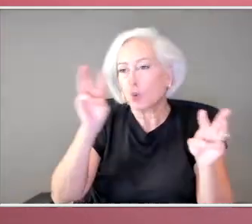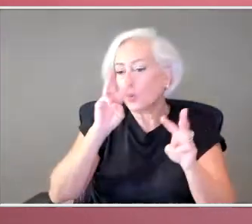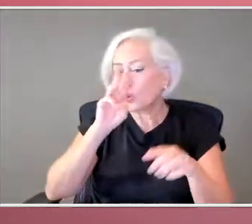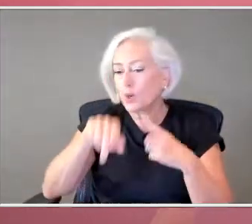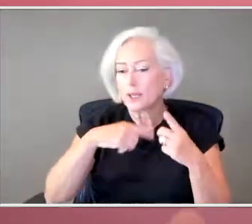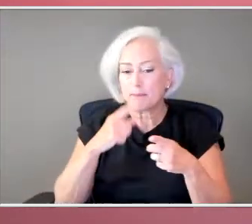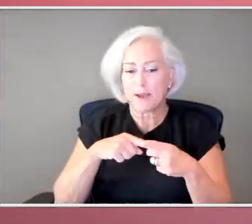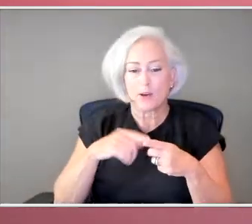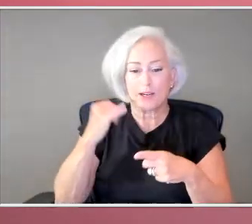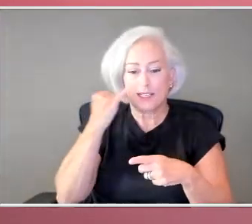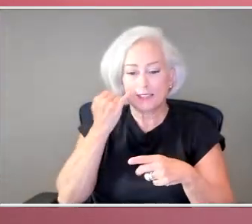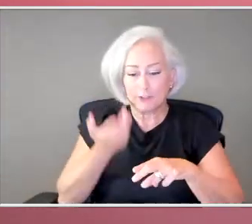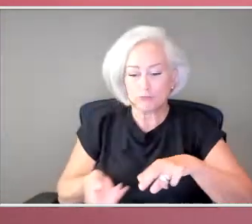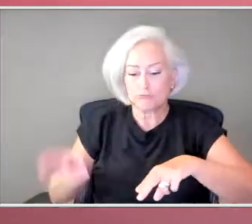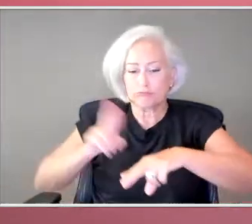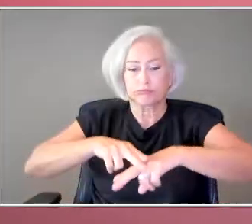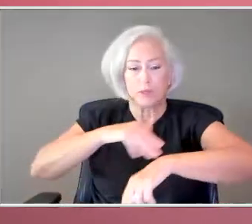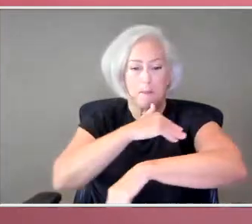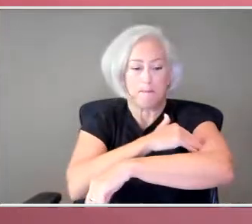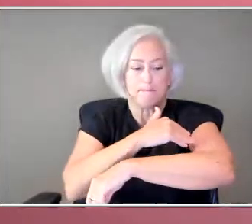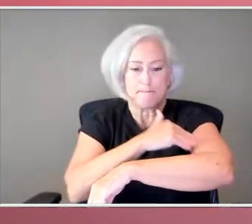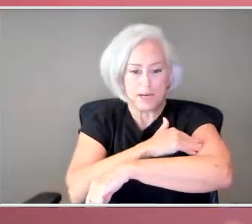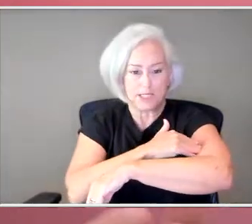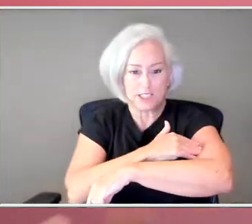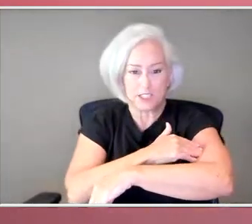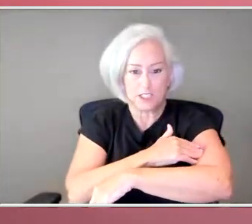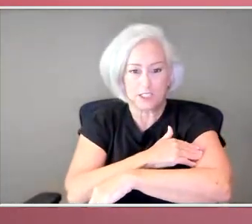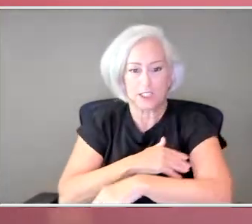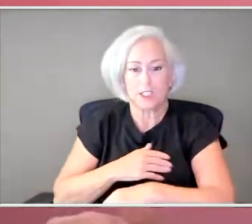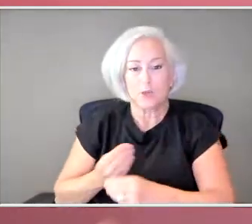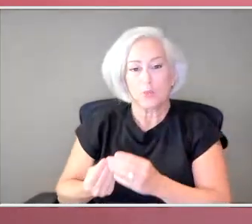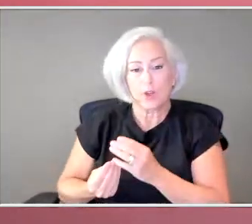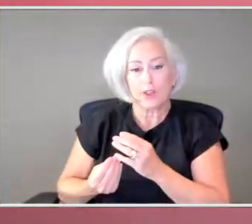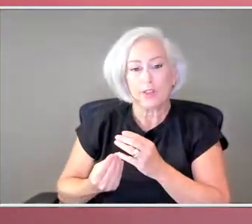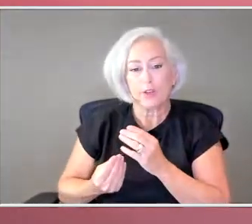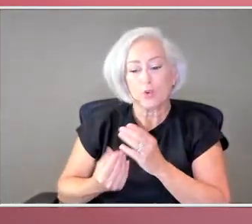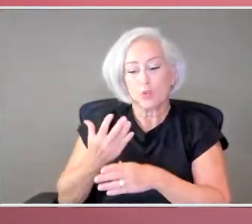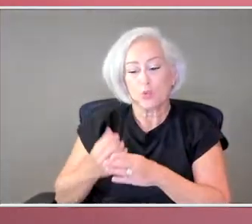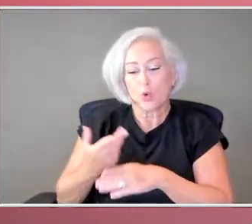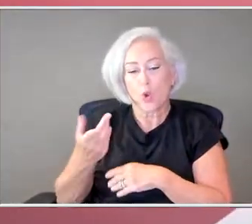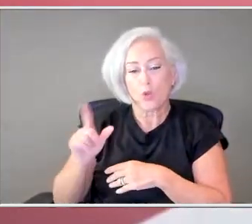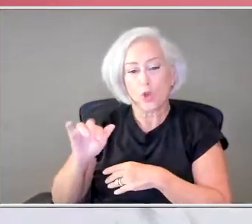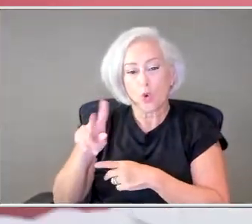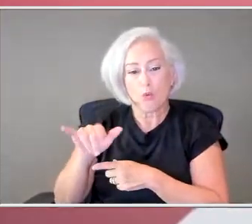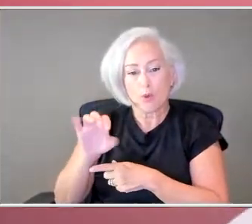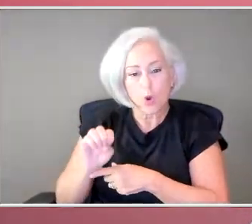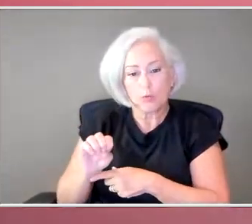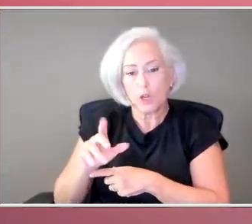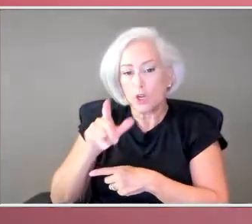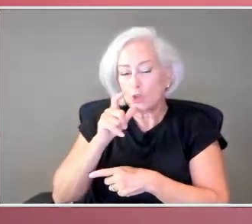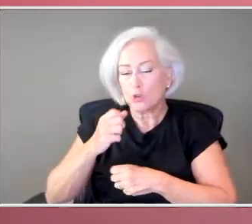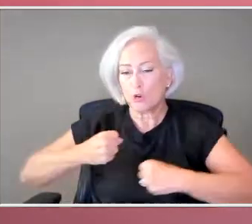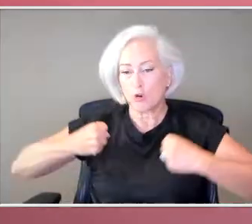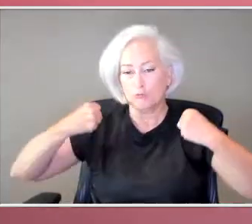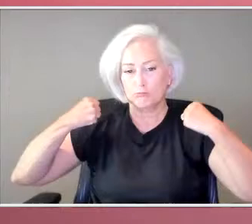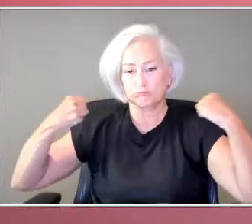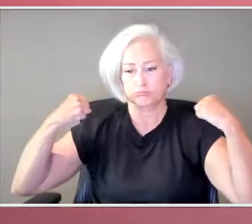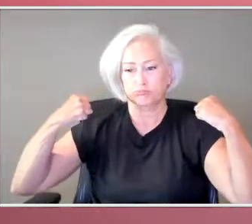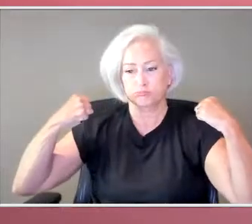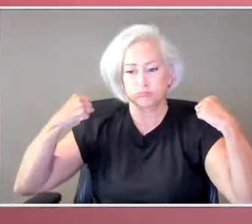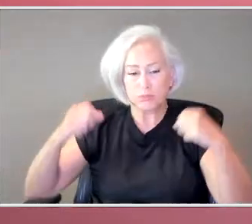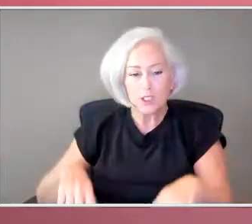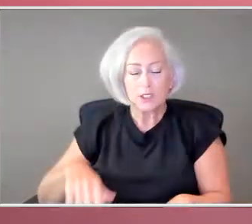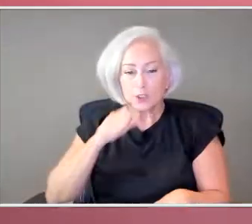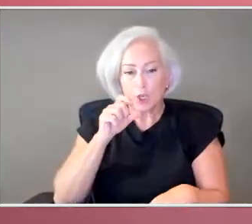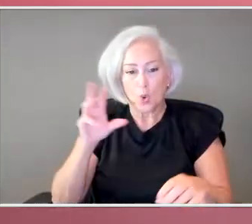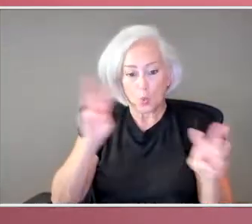muscle mass. Growth hormone, you don't bulk up as much. And as I tell people about exercise, don't worry about whether or not your muscles get bigger. At a certain